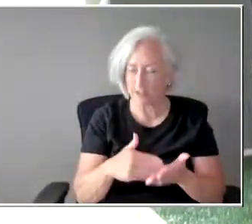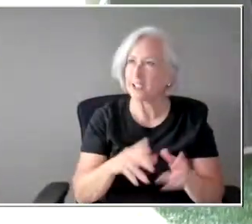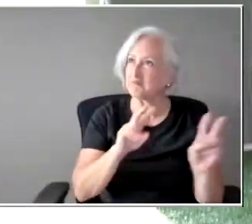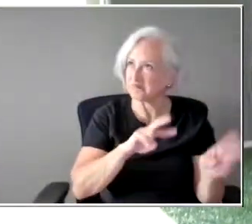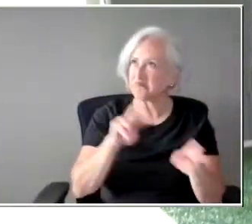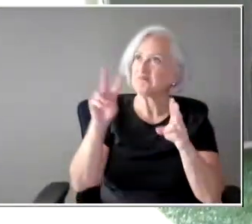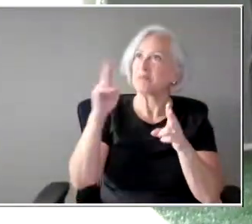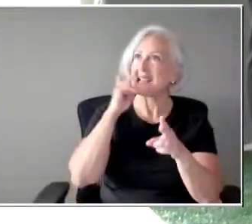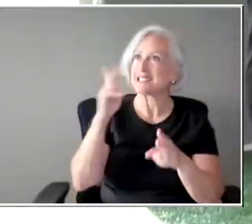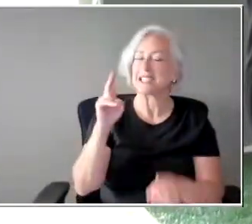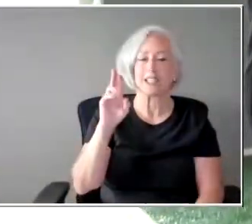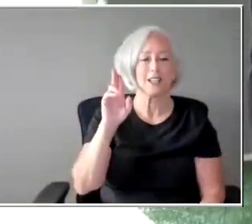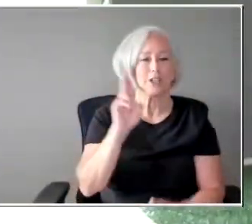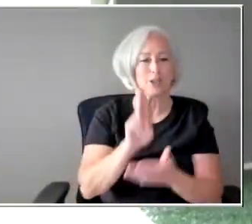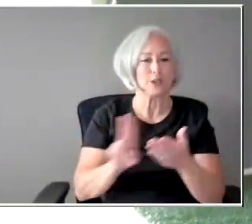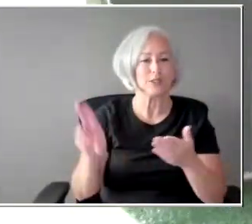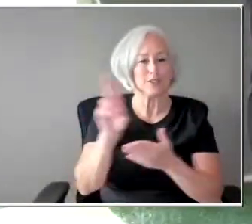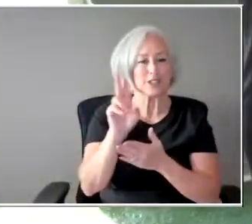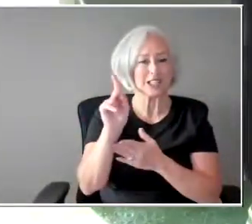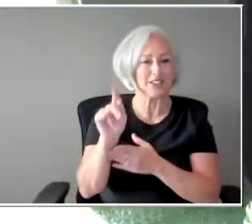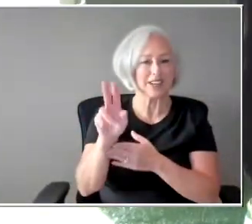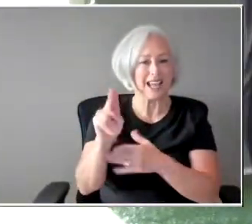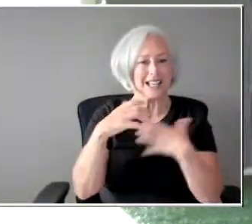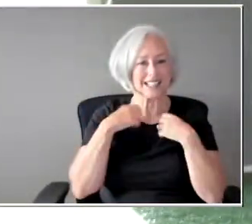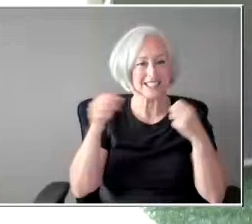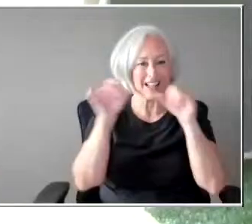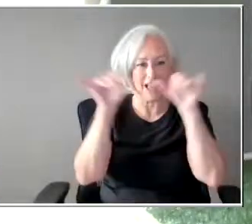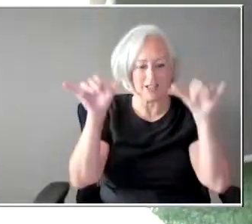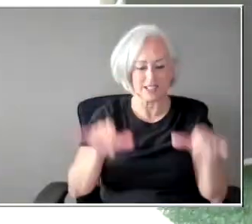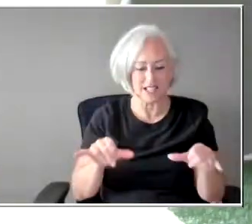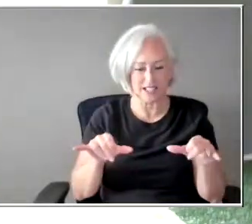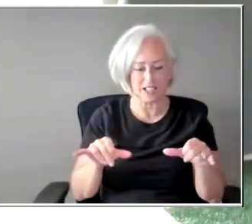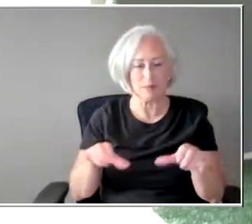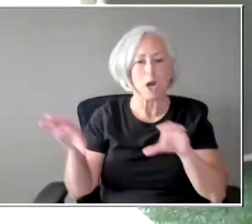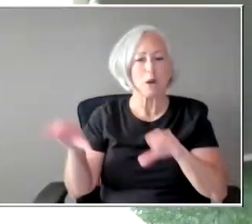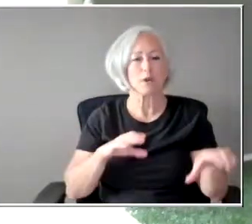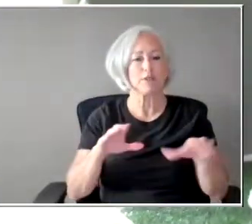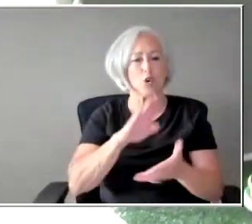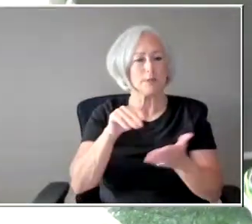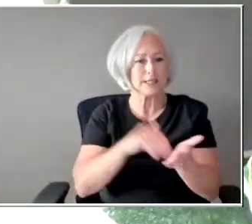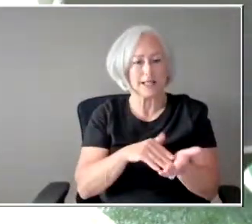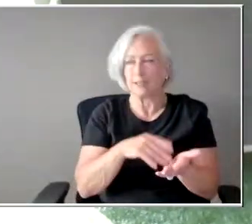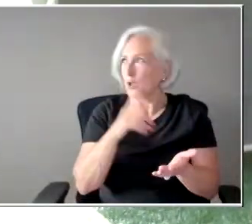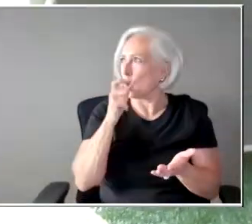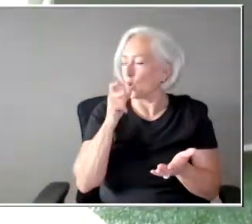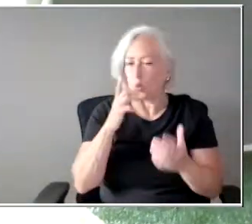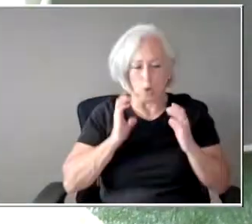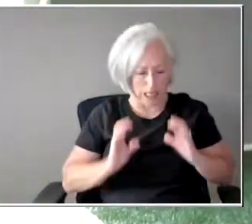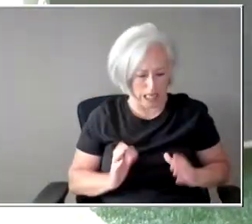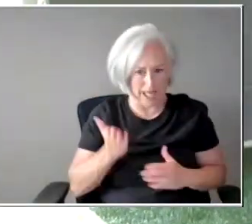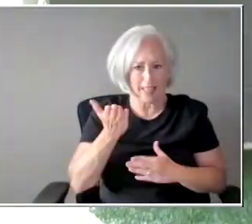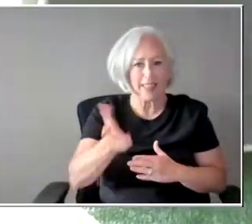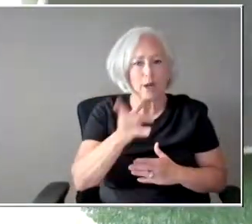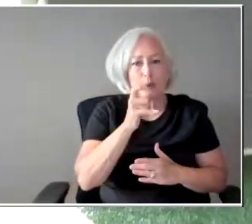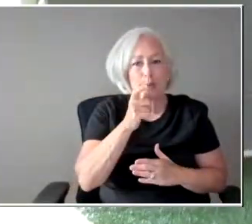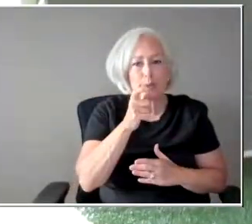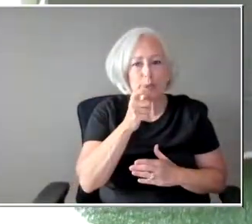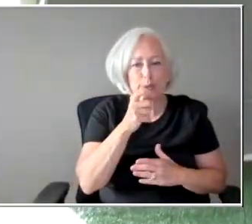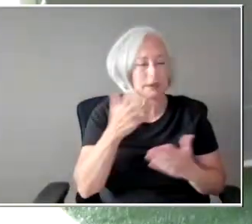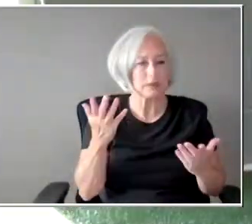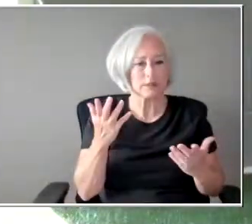Sports Performance Center. Who comes here? Who are your clients? So people